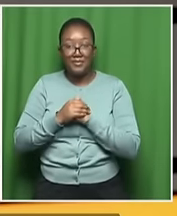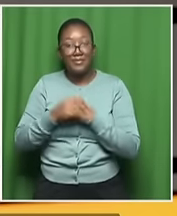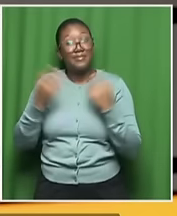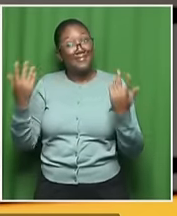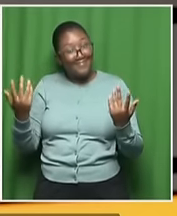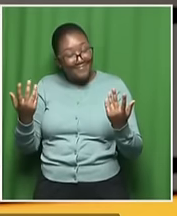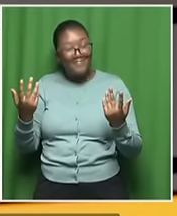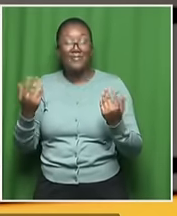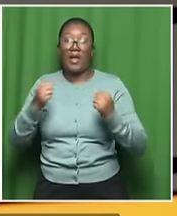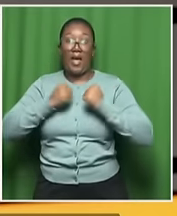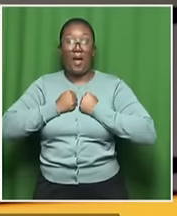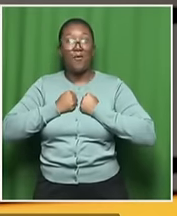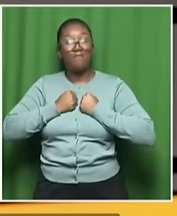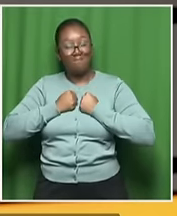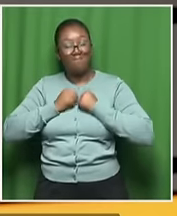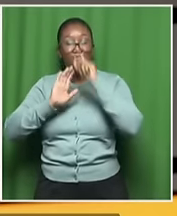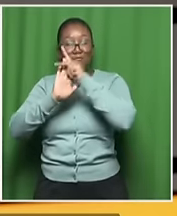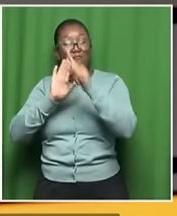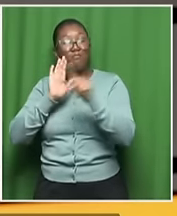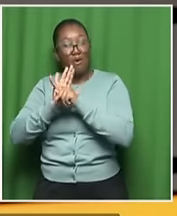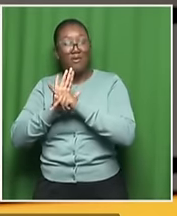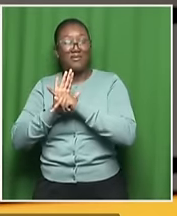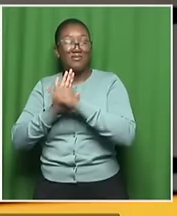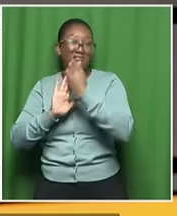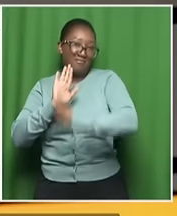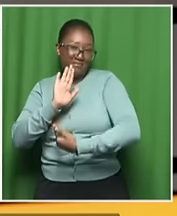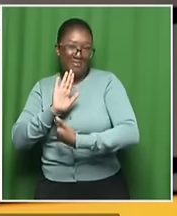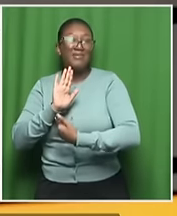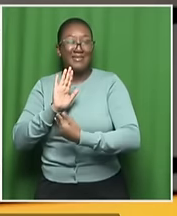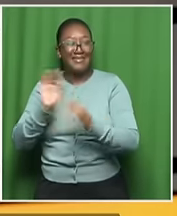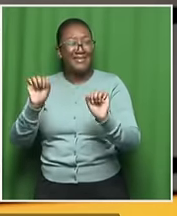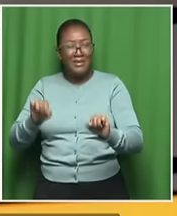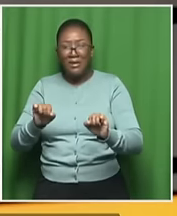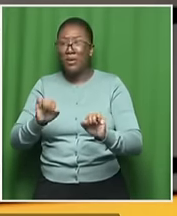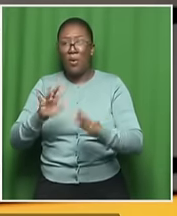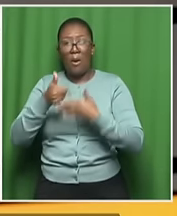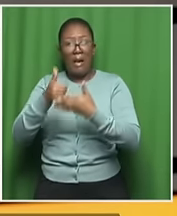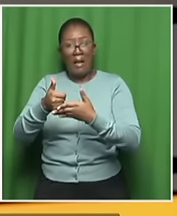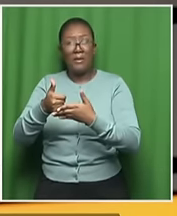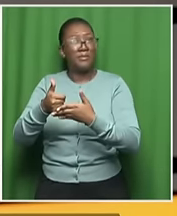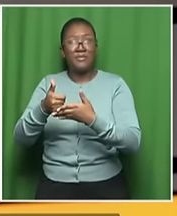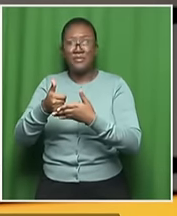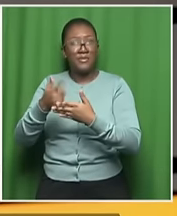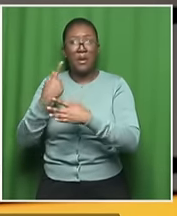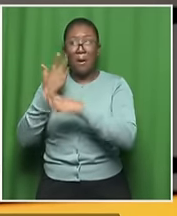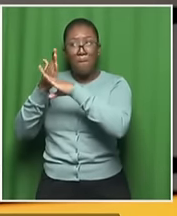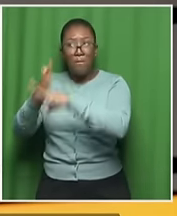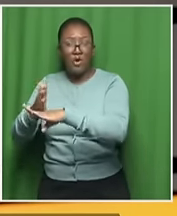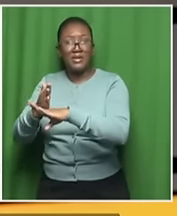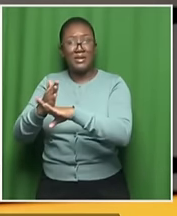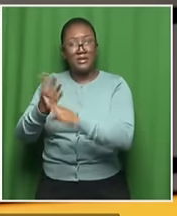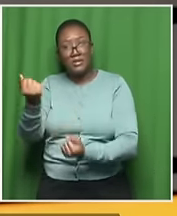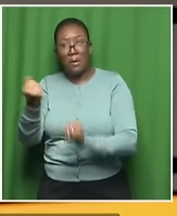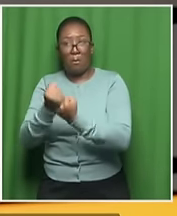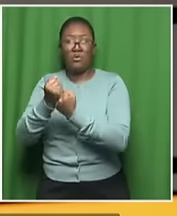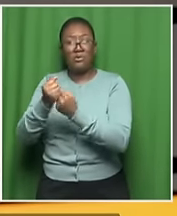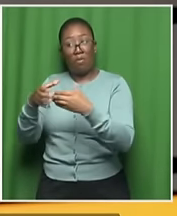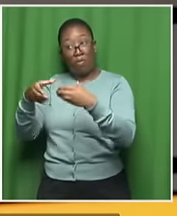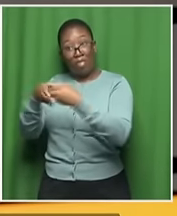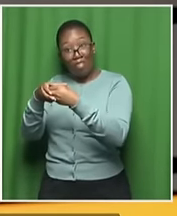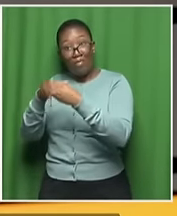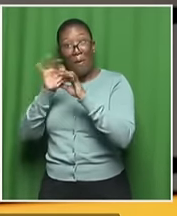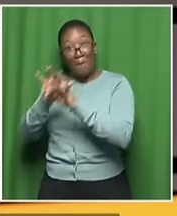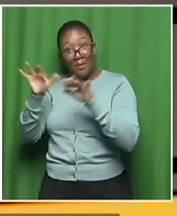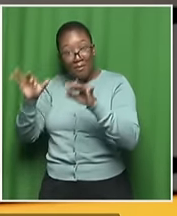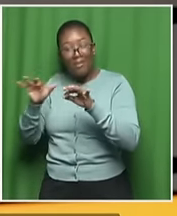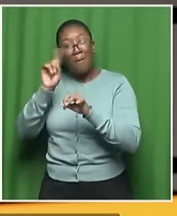part of our policy to say that we must protect the interest of minority people in South